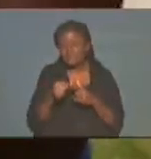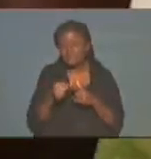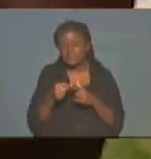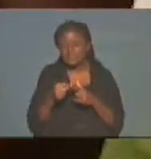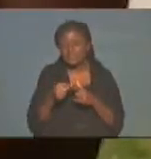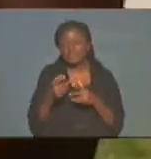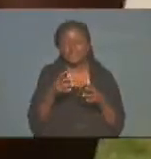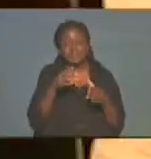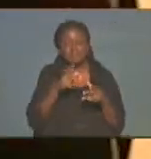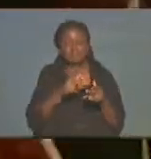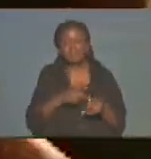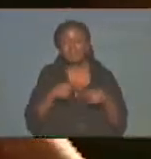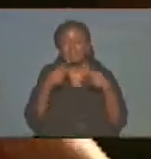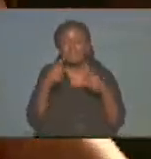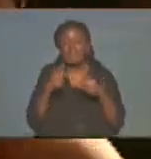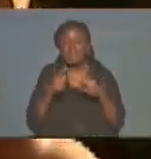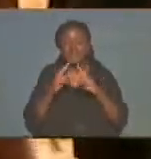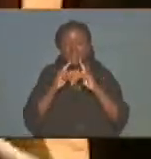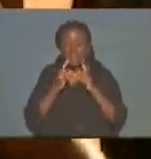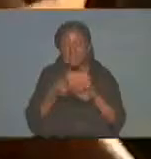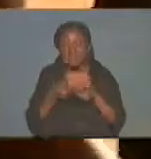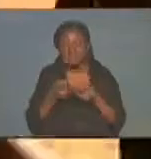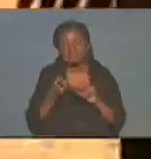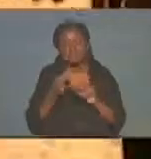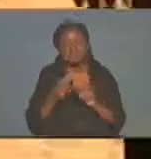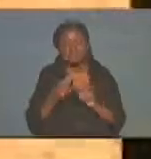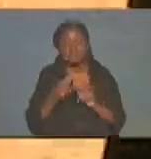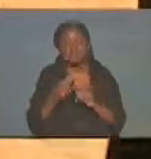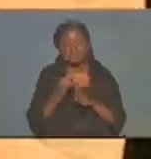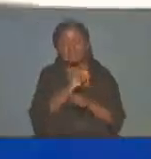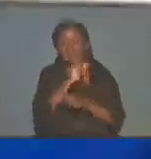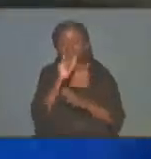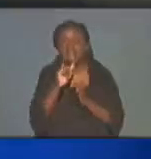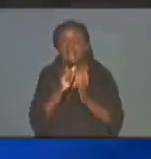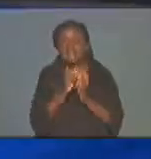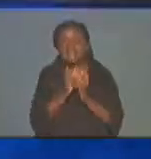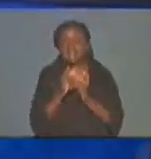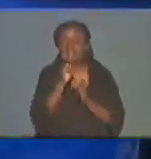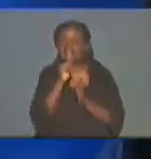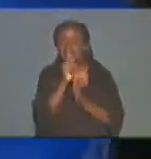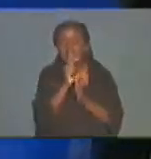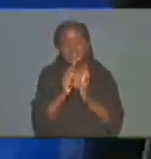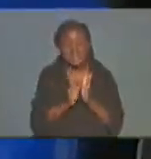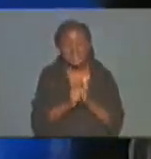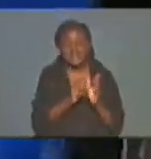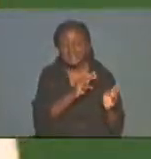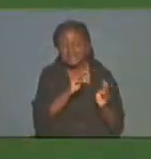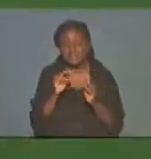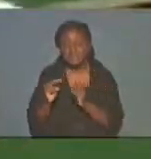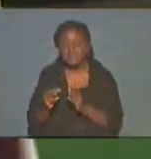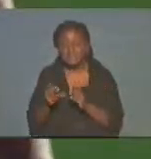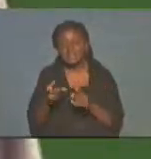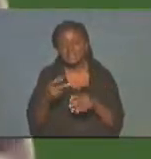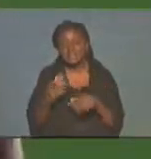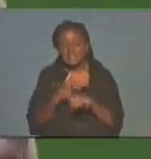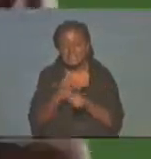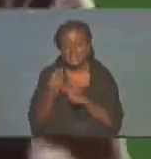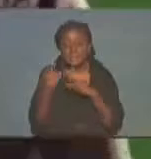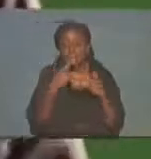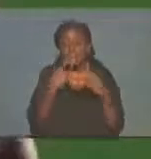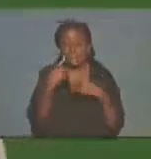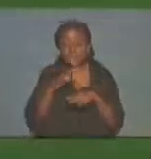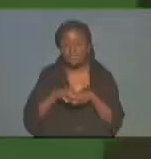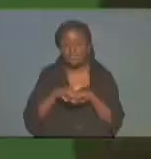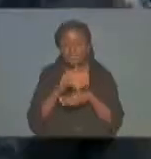country's illegal immigration problem. Thompson, of course, was making a case for a select House committee on the country's illegal